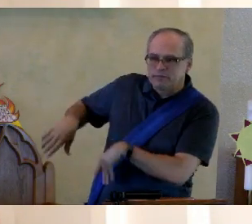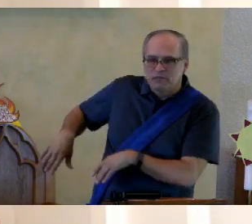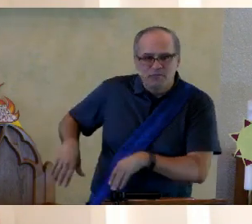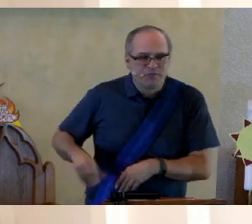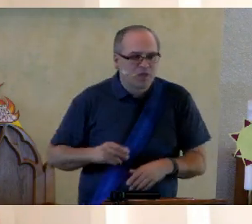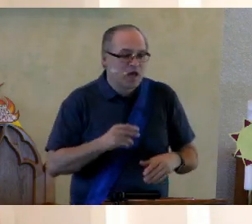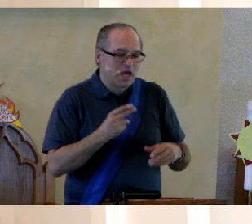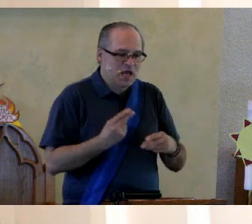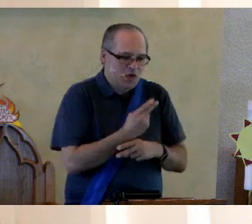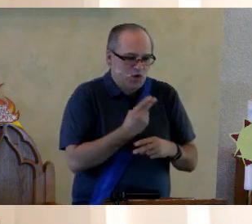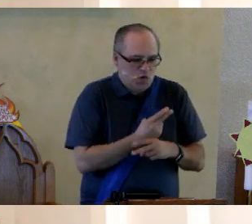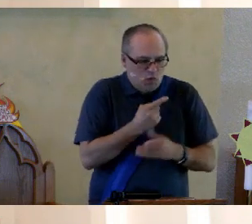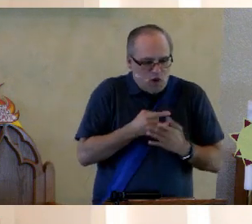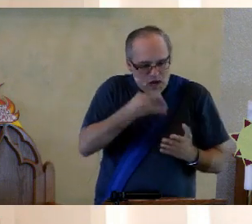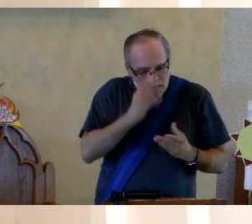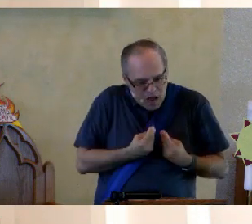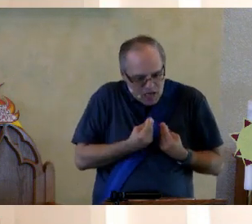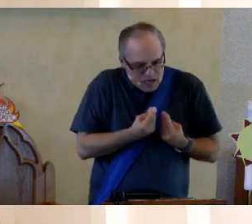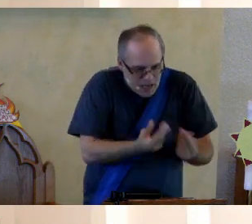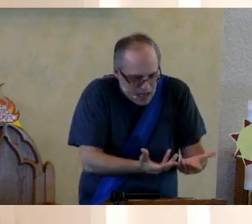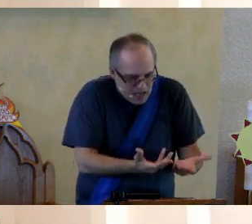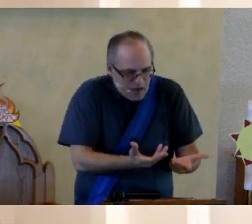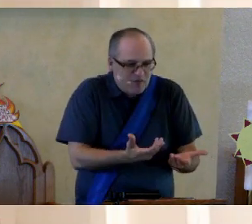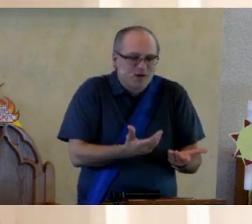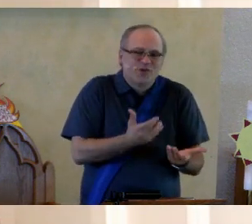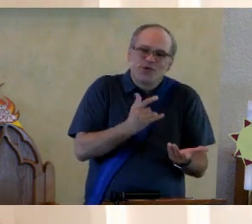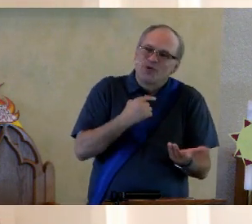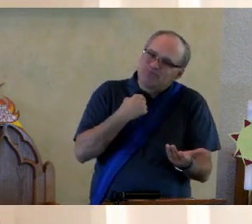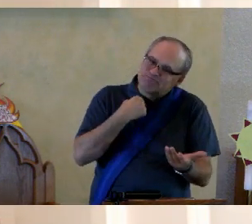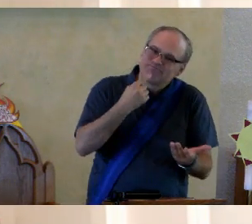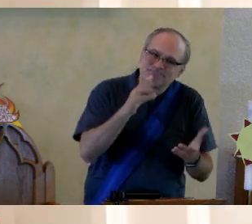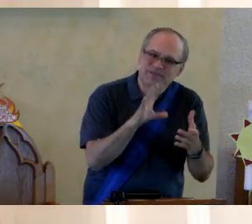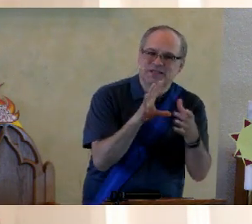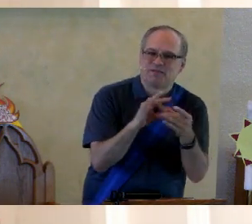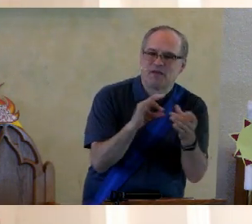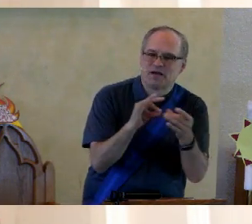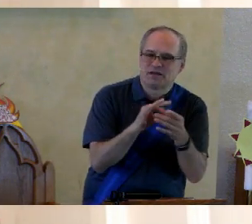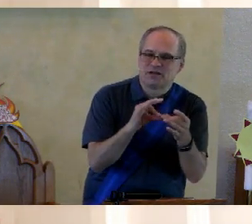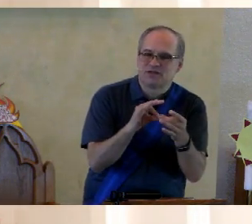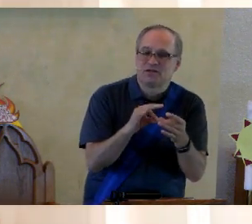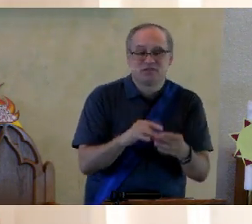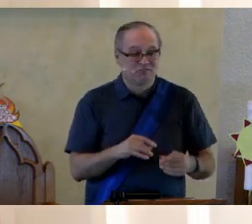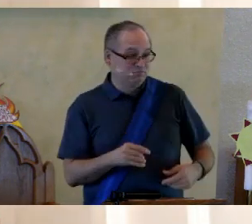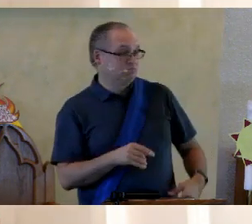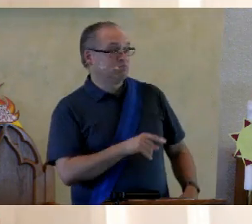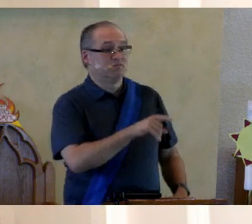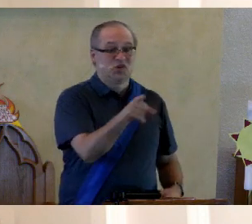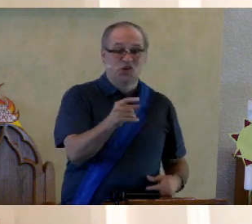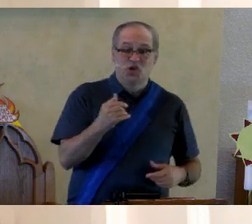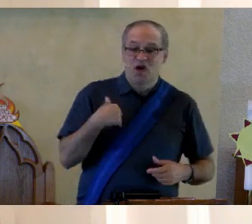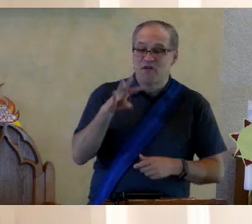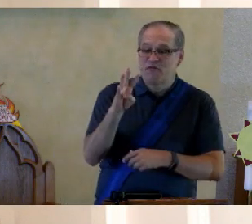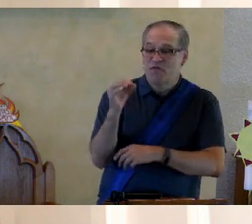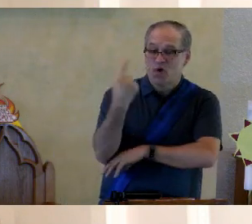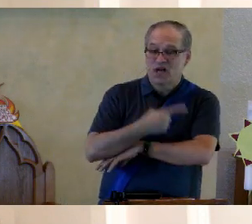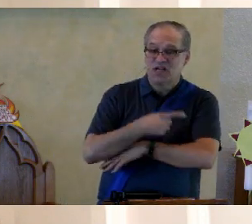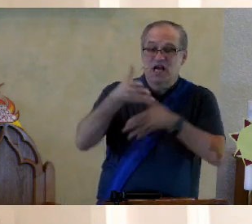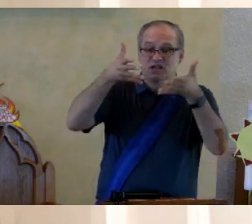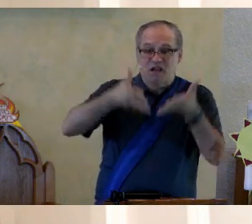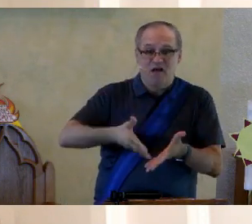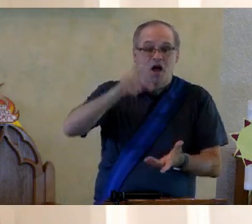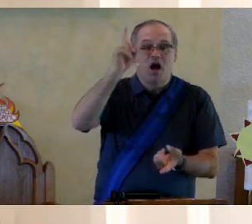God gave him to deliver his own message, which essentially said, "Y'all got 40 more days here before your city is